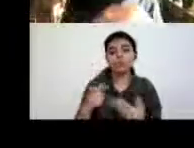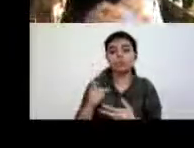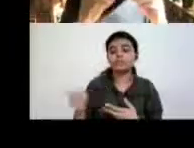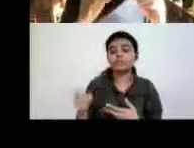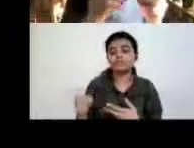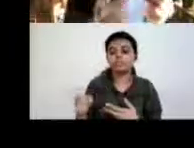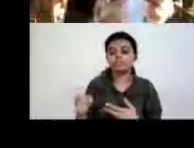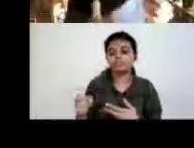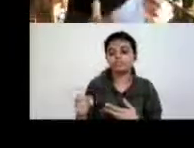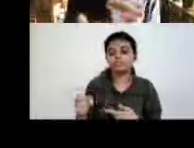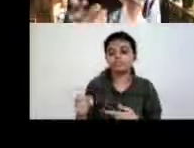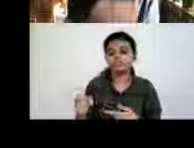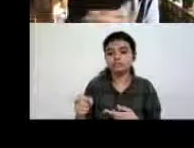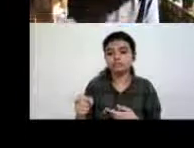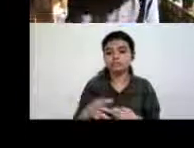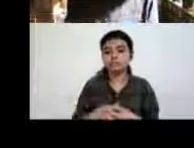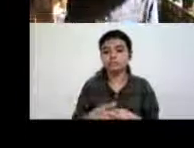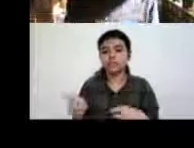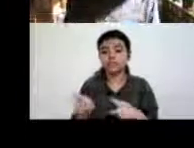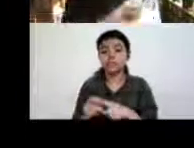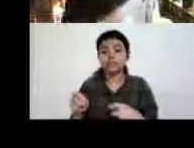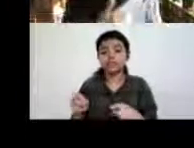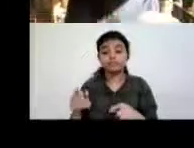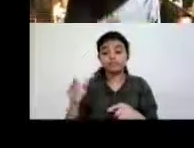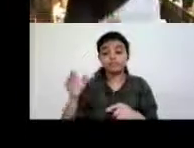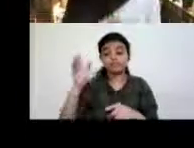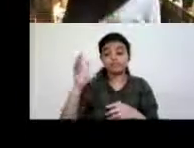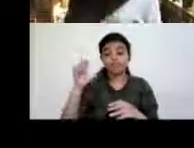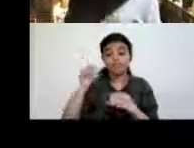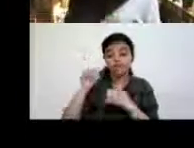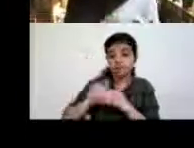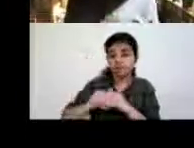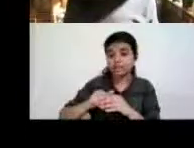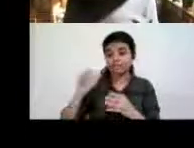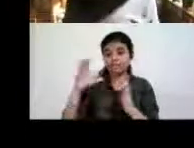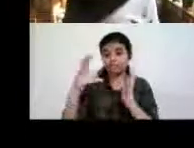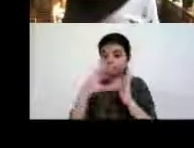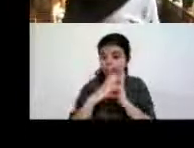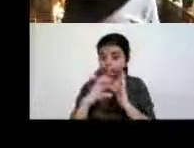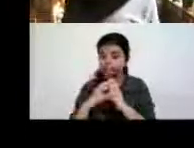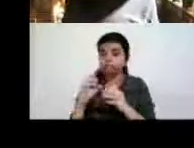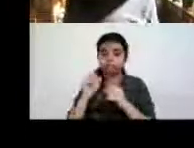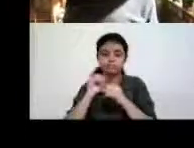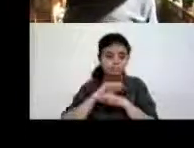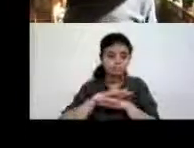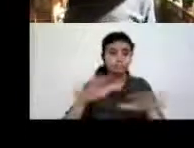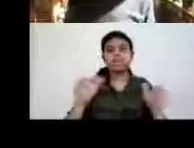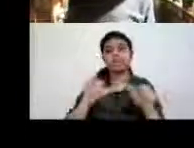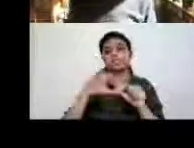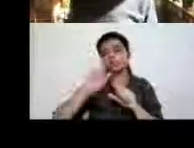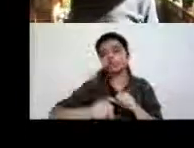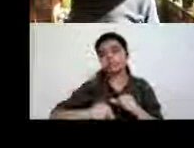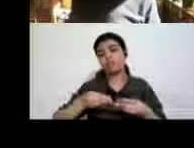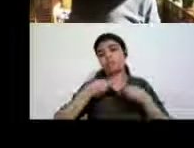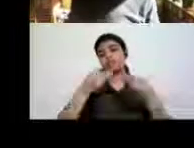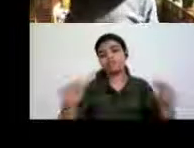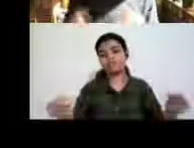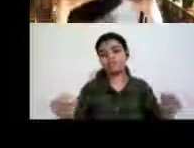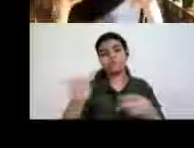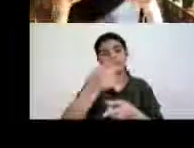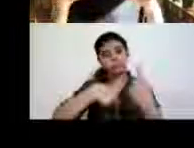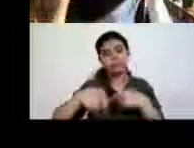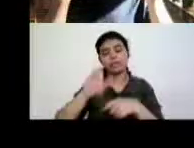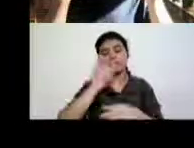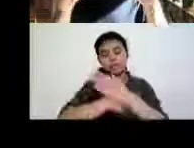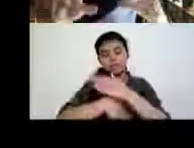transfer the content from those discussions into an accessible form that can be used by all.